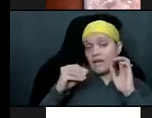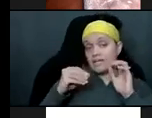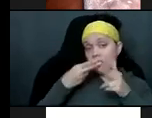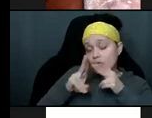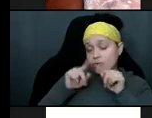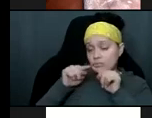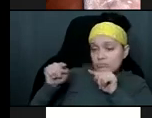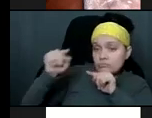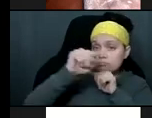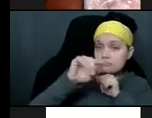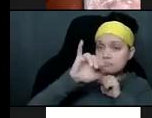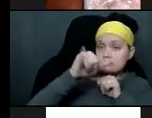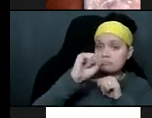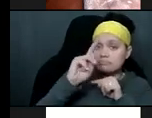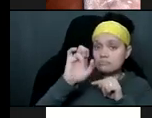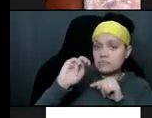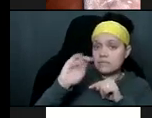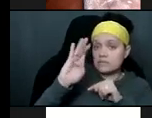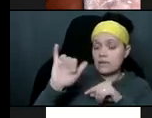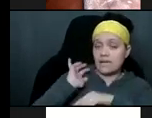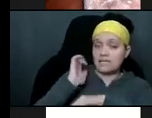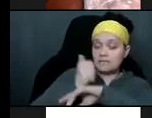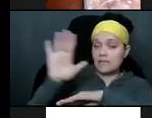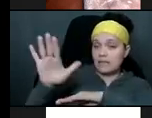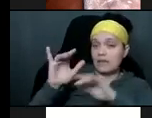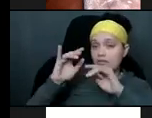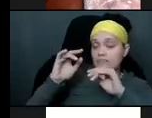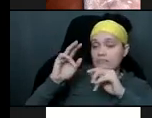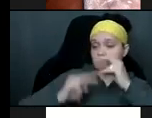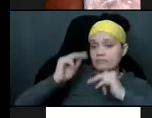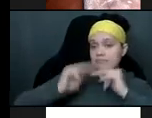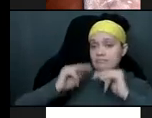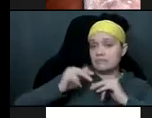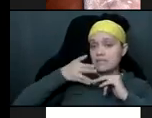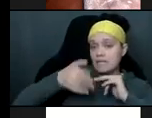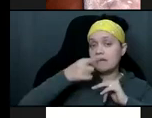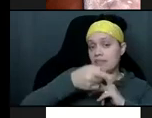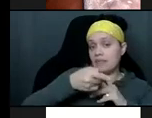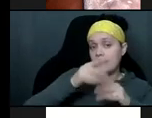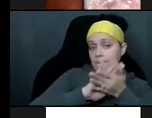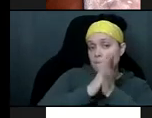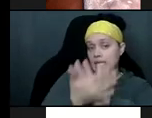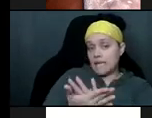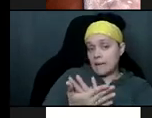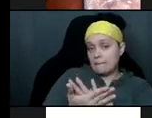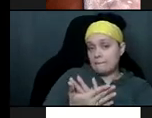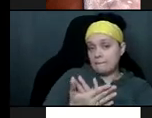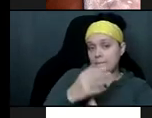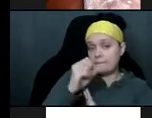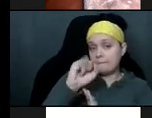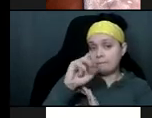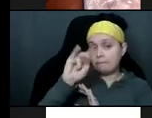to Jackson Bay and established their settlement. And that became Sydney, now